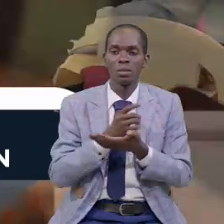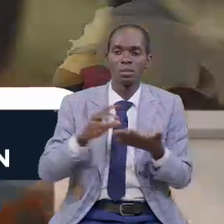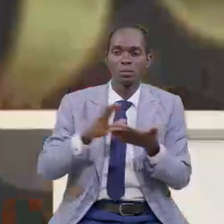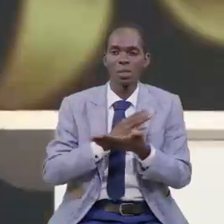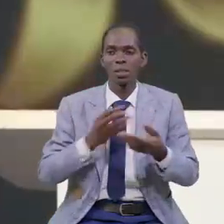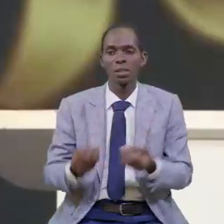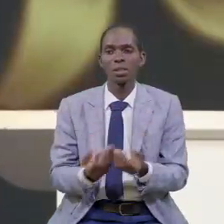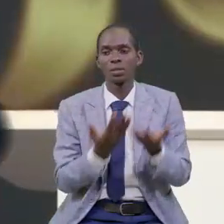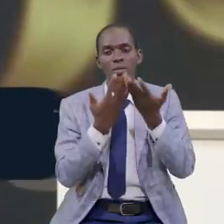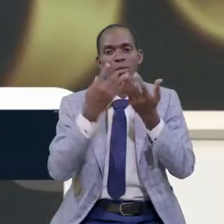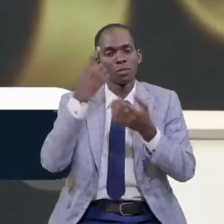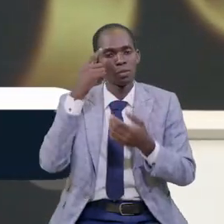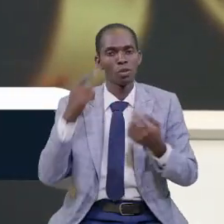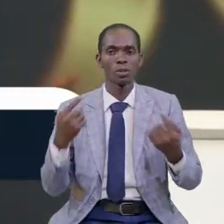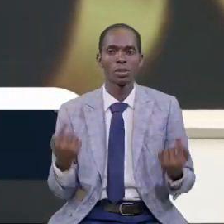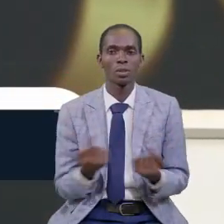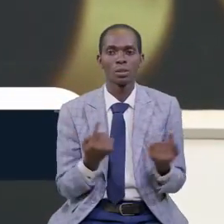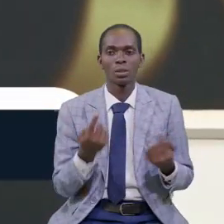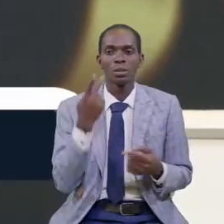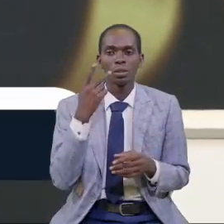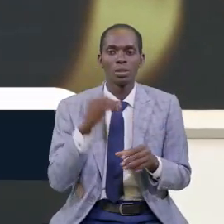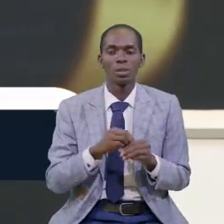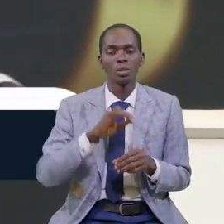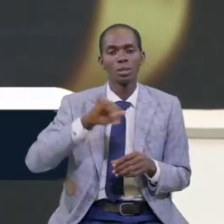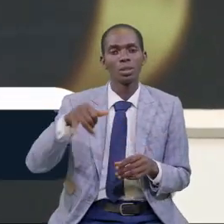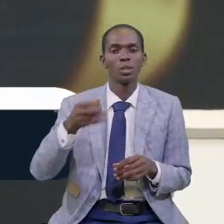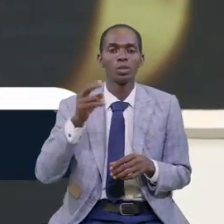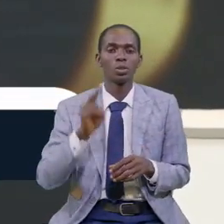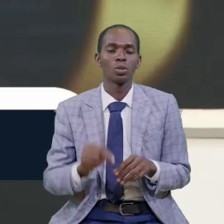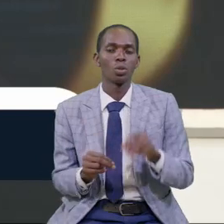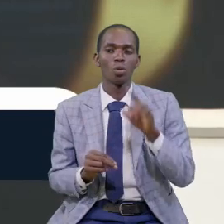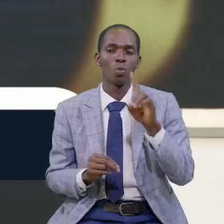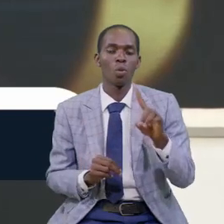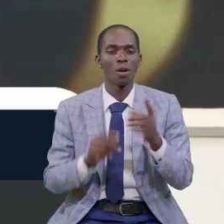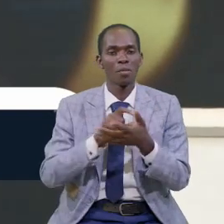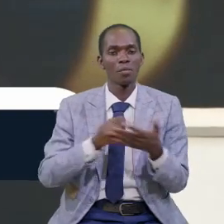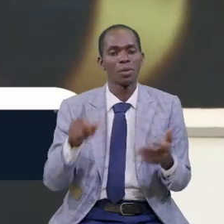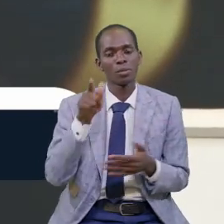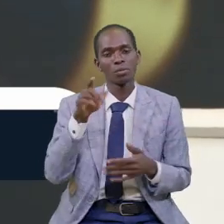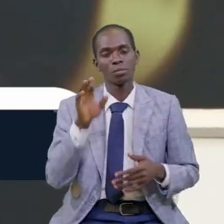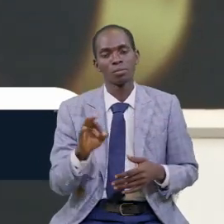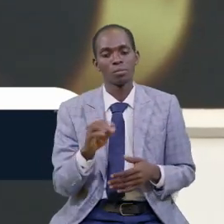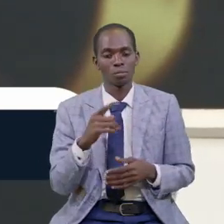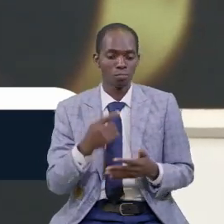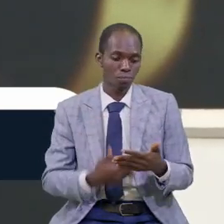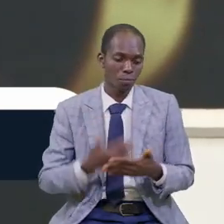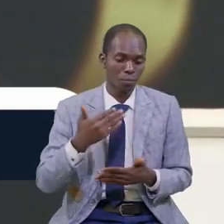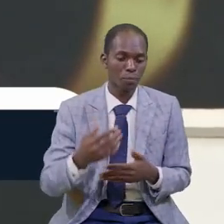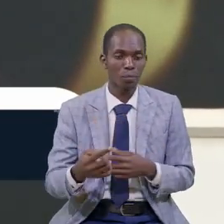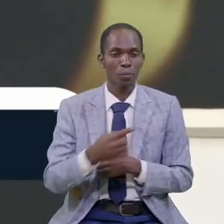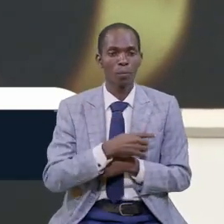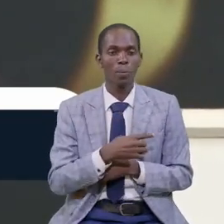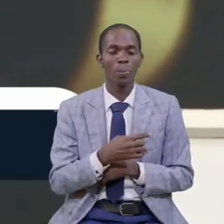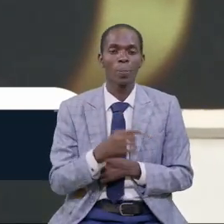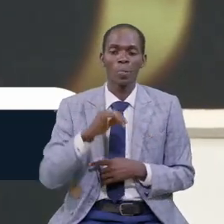1, verse 29, the next day, John sees Jesus coming